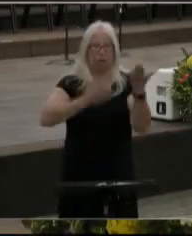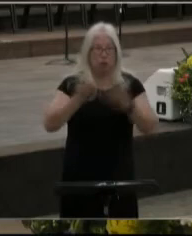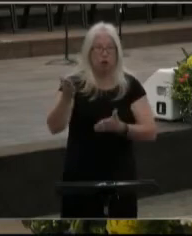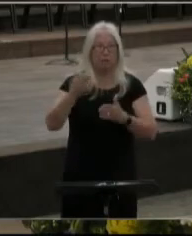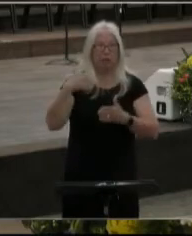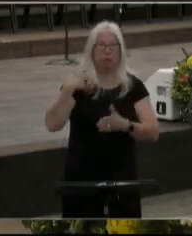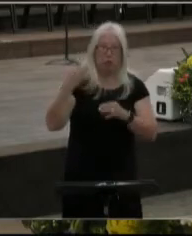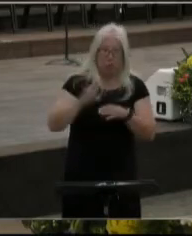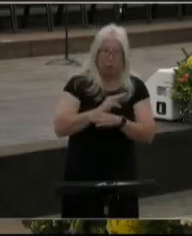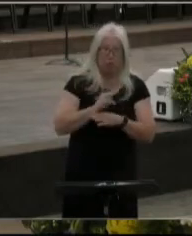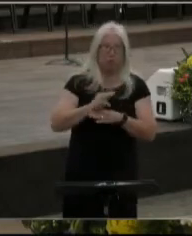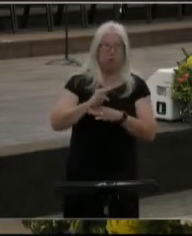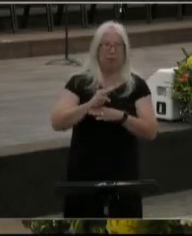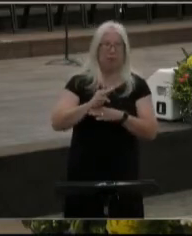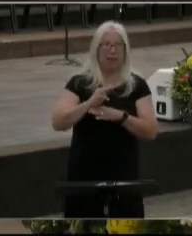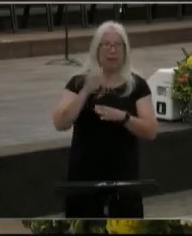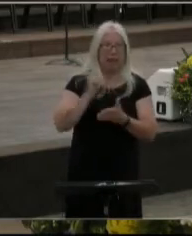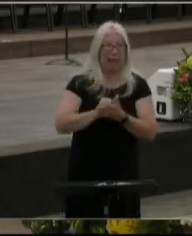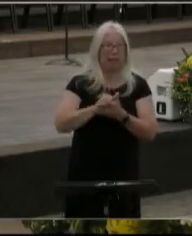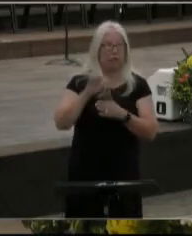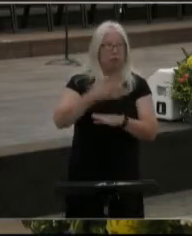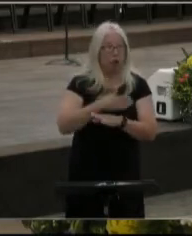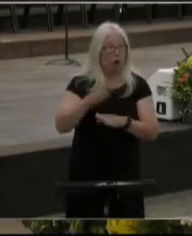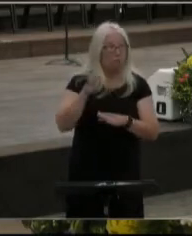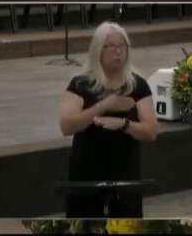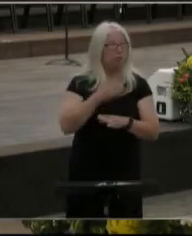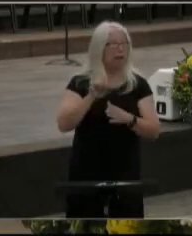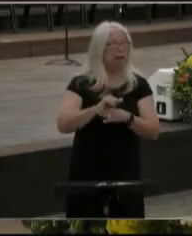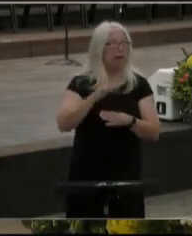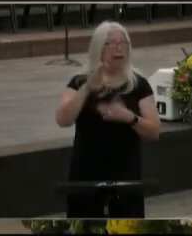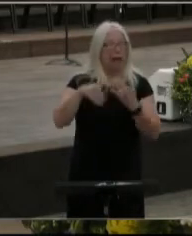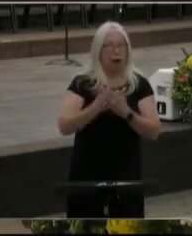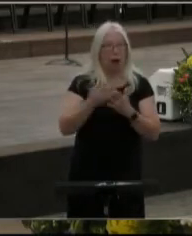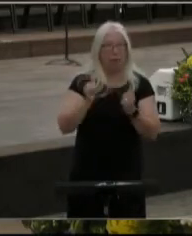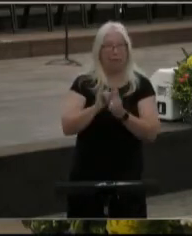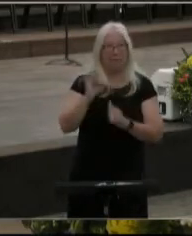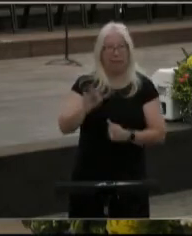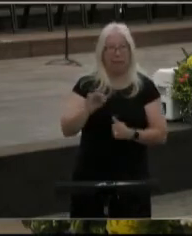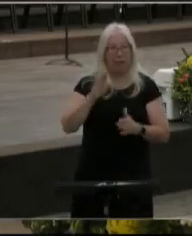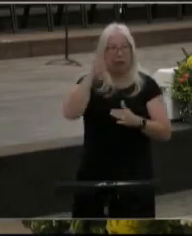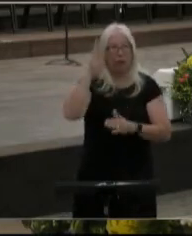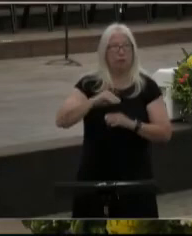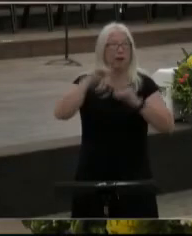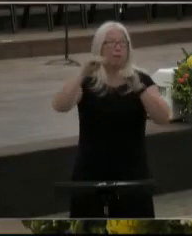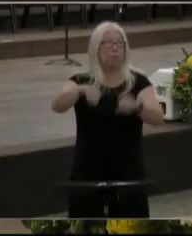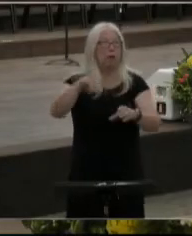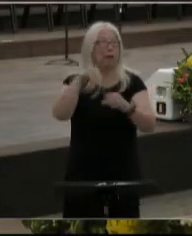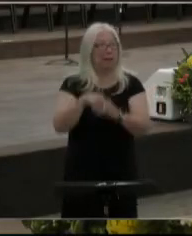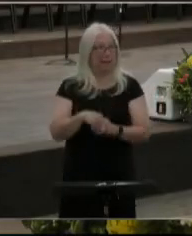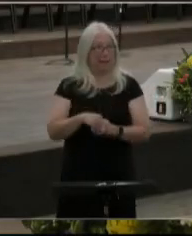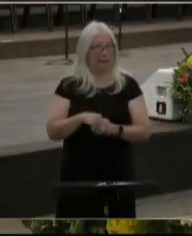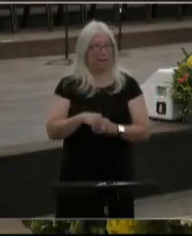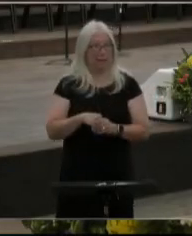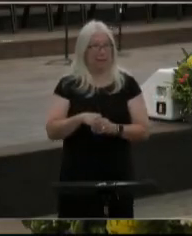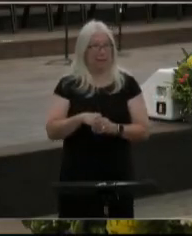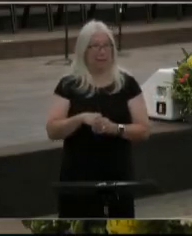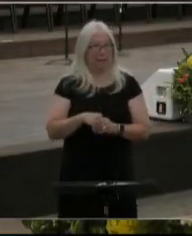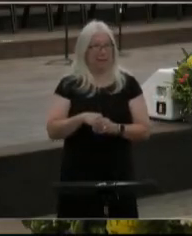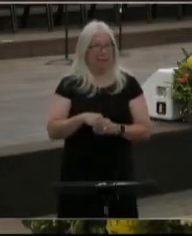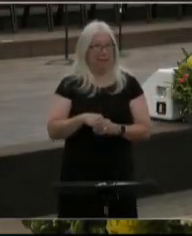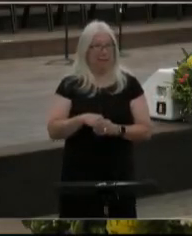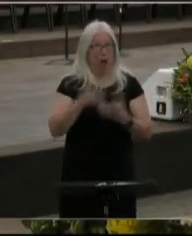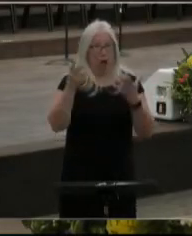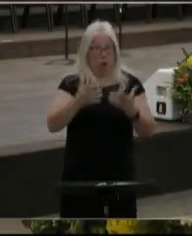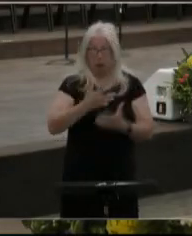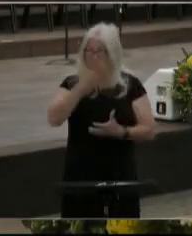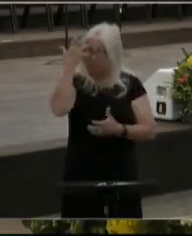and the youth ministry and the children's ministry and the song music ministry and all that stuff, and you never put anything in. Now,